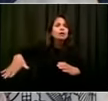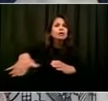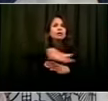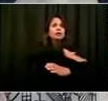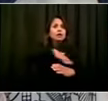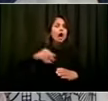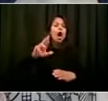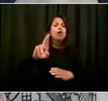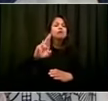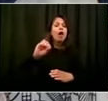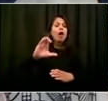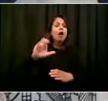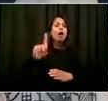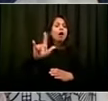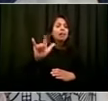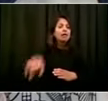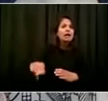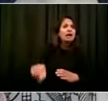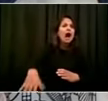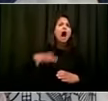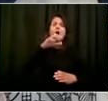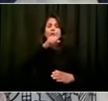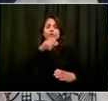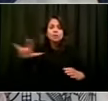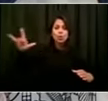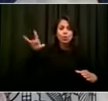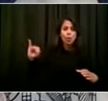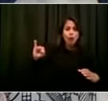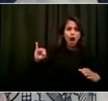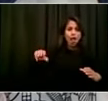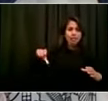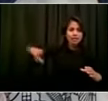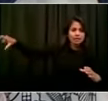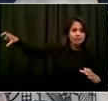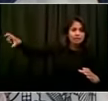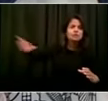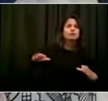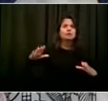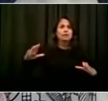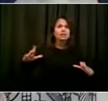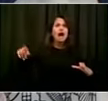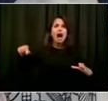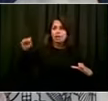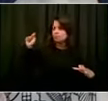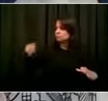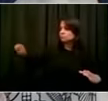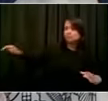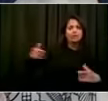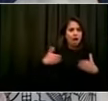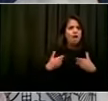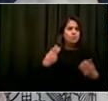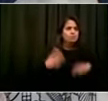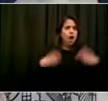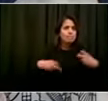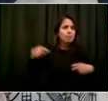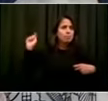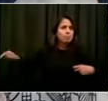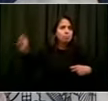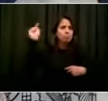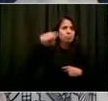a Rockland County problem, there's an Orange County problem. Everything interconnects. It should be dealt with as a whole. It's up